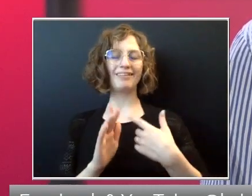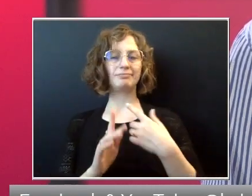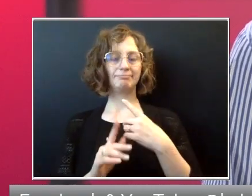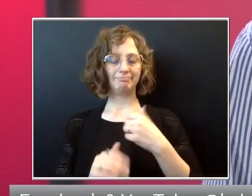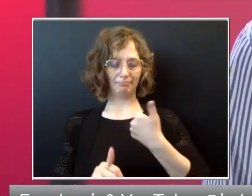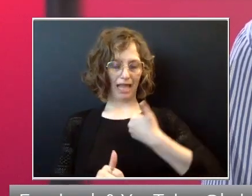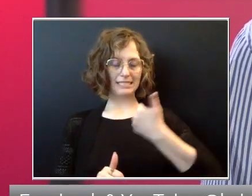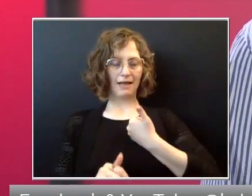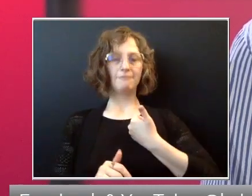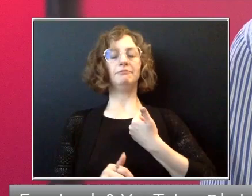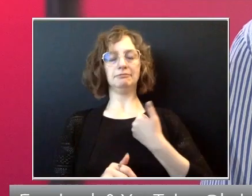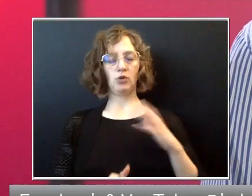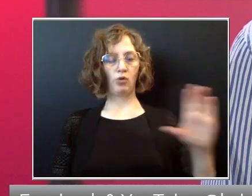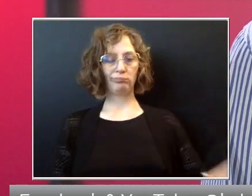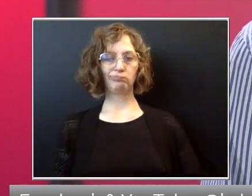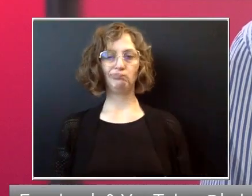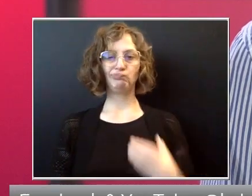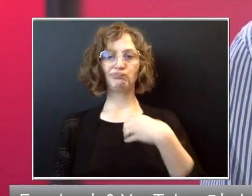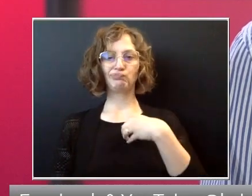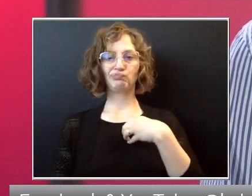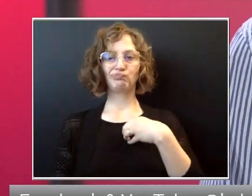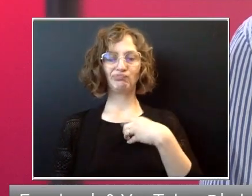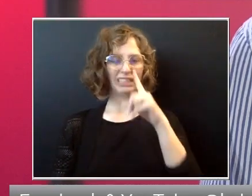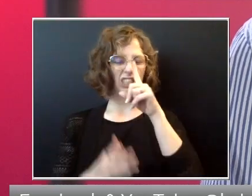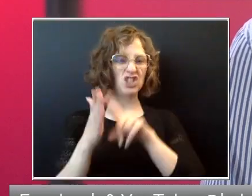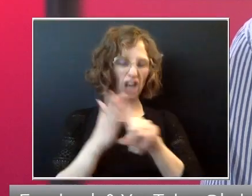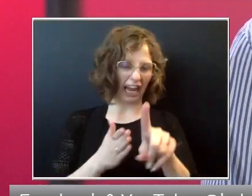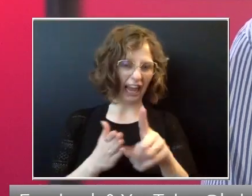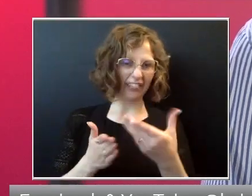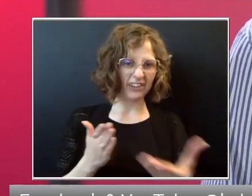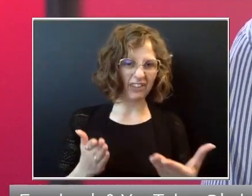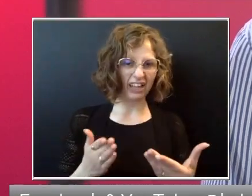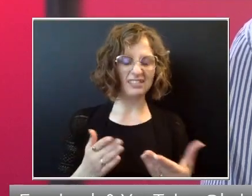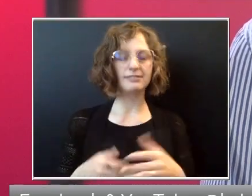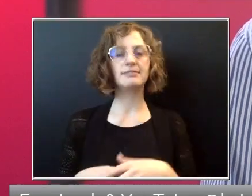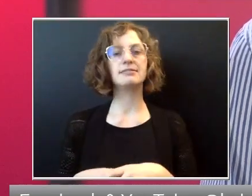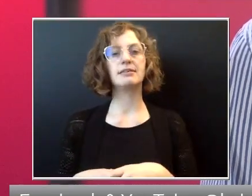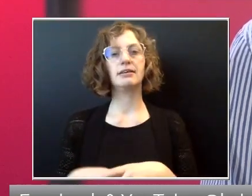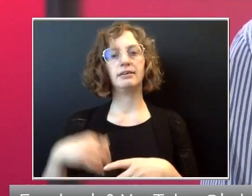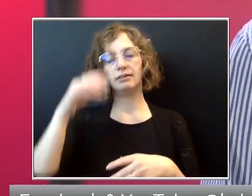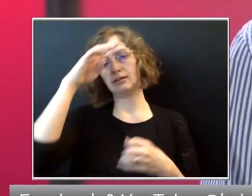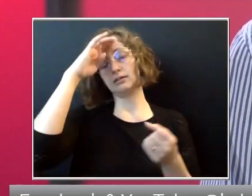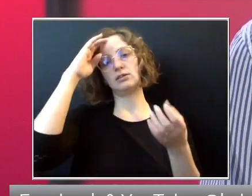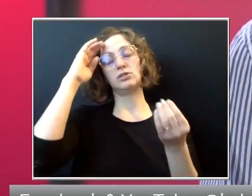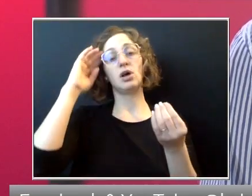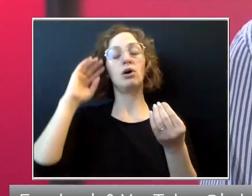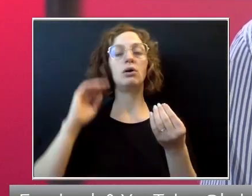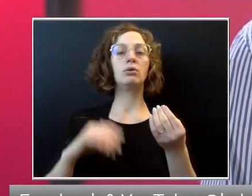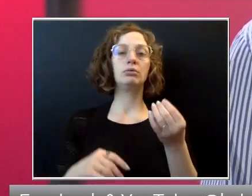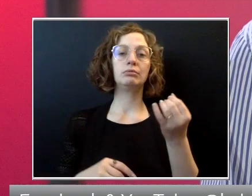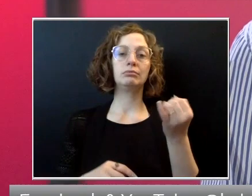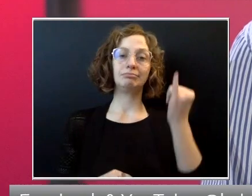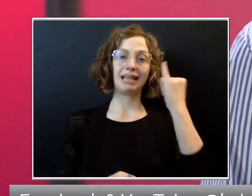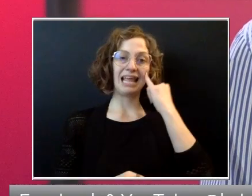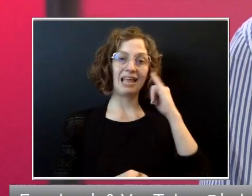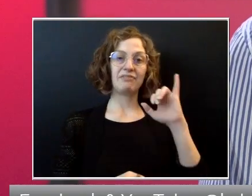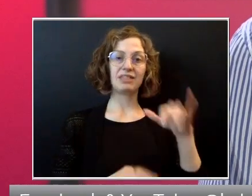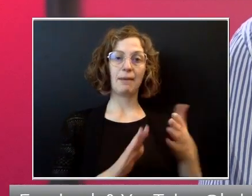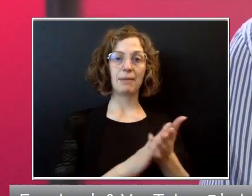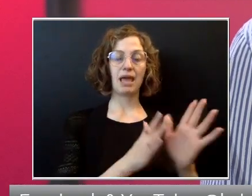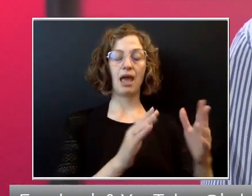it accidentally got unplugged and they didn't get reading, they would contact me and let me know, and they would have